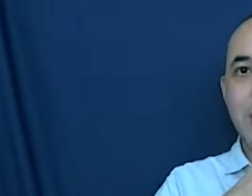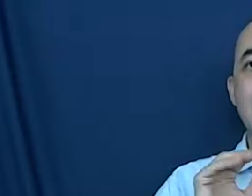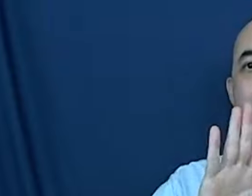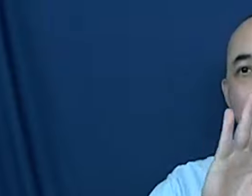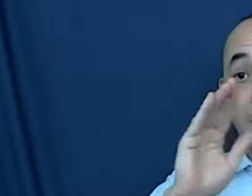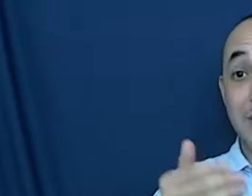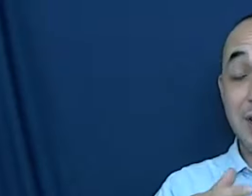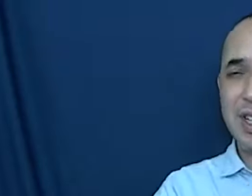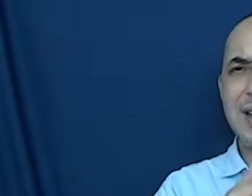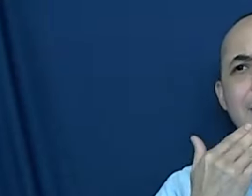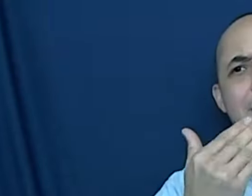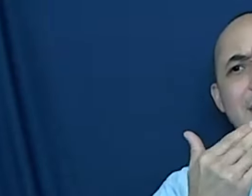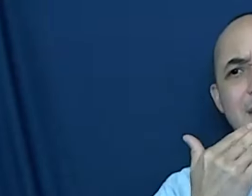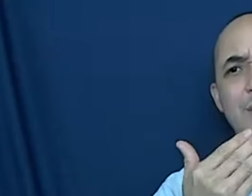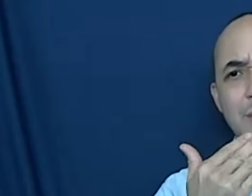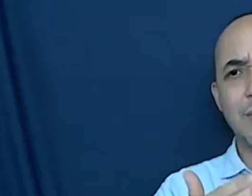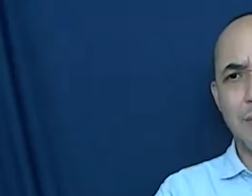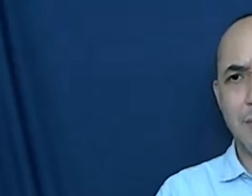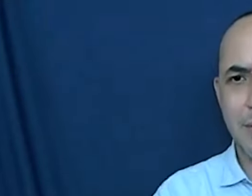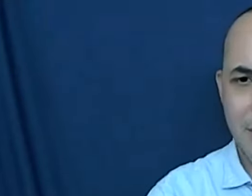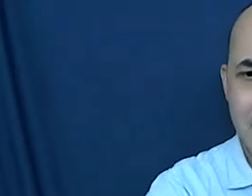Thank you so much, y'all. I mean, this is,